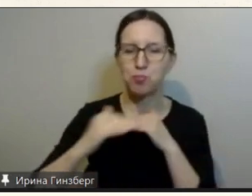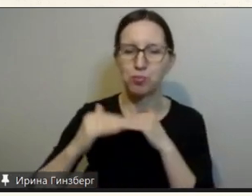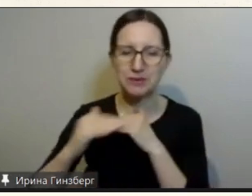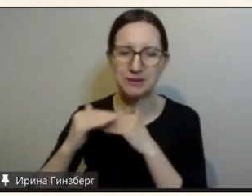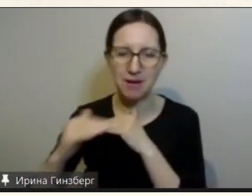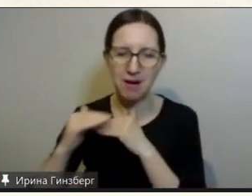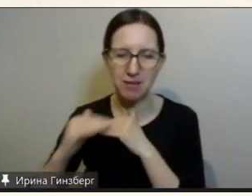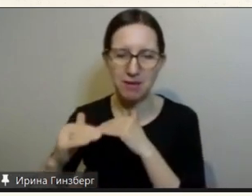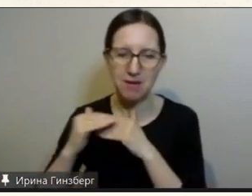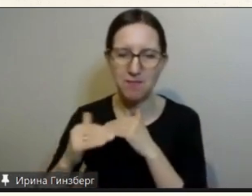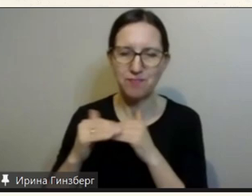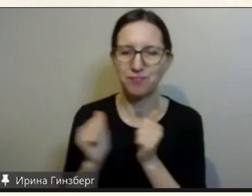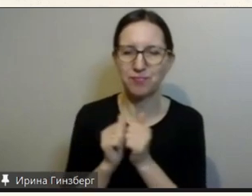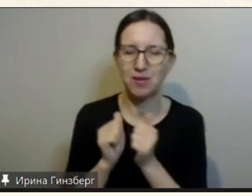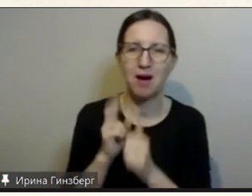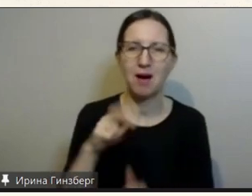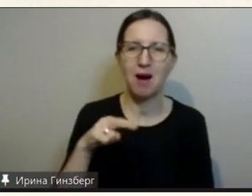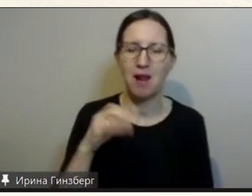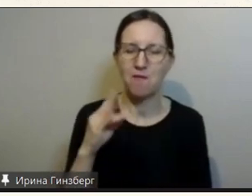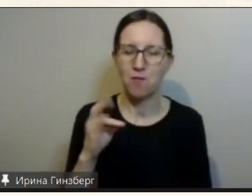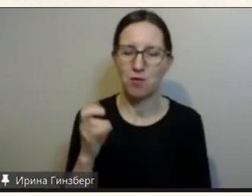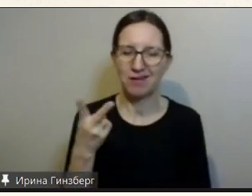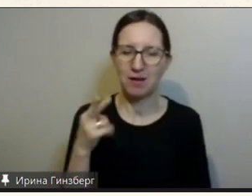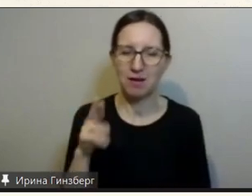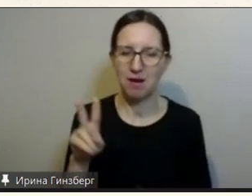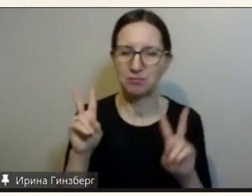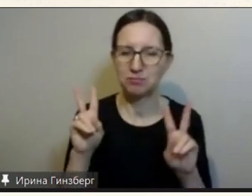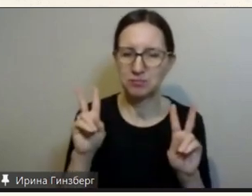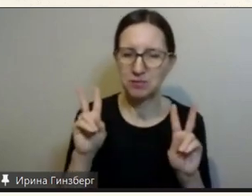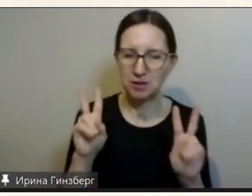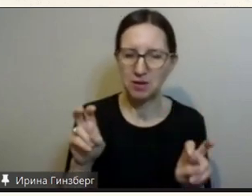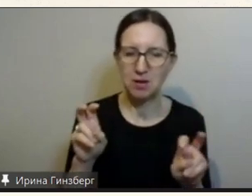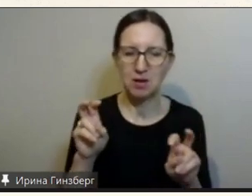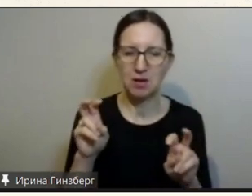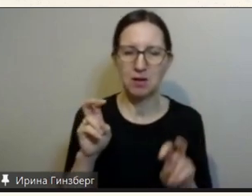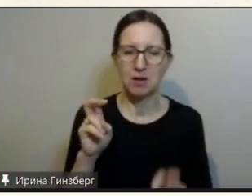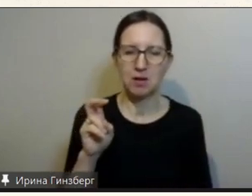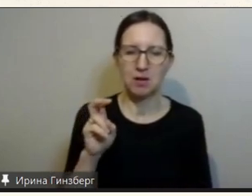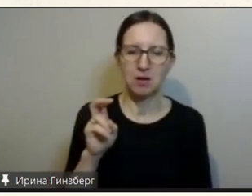They were shot in Mojave Desert, not far from California.